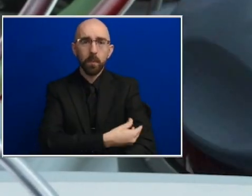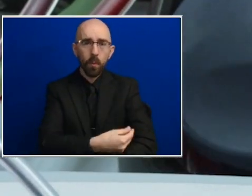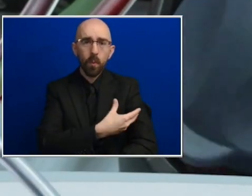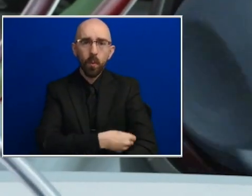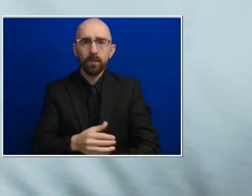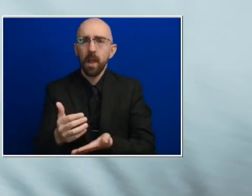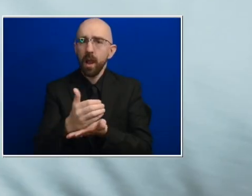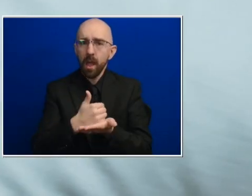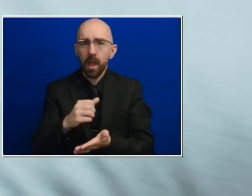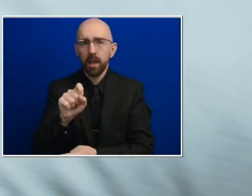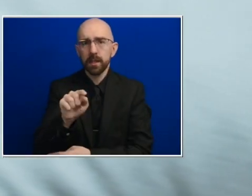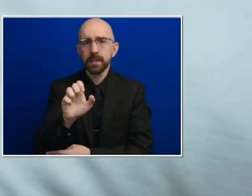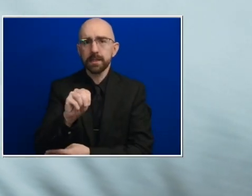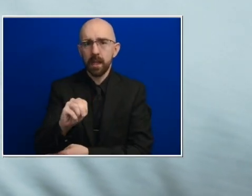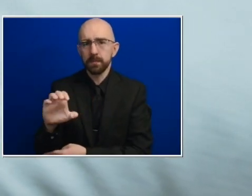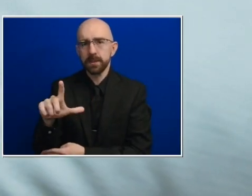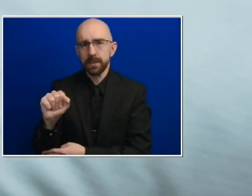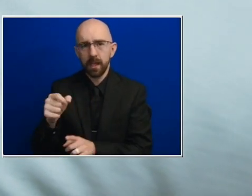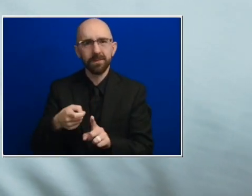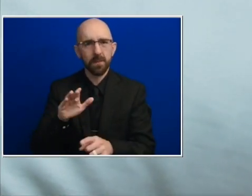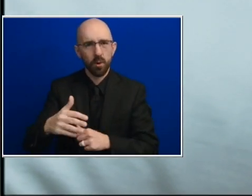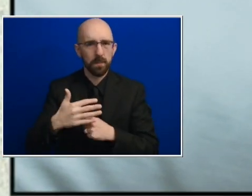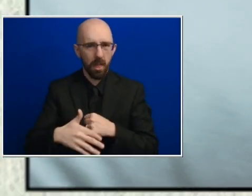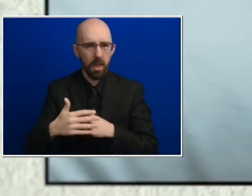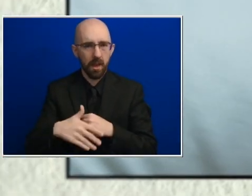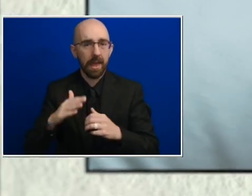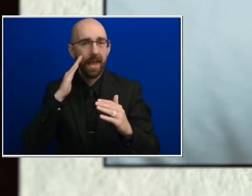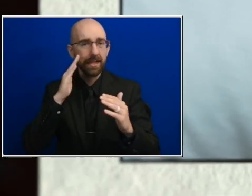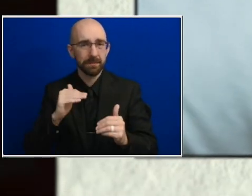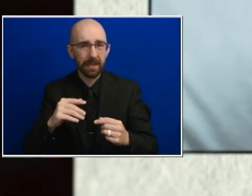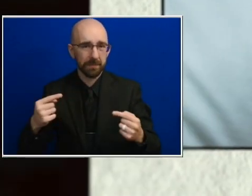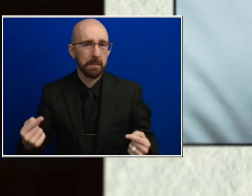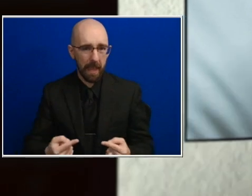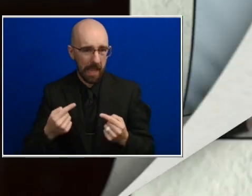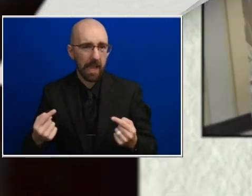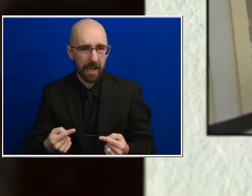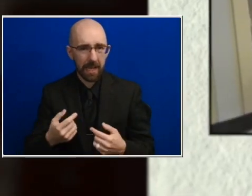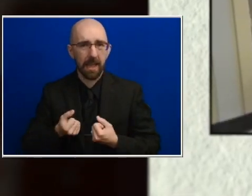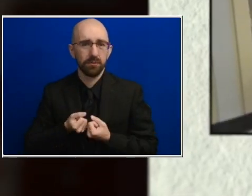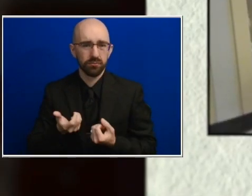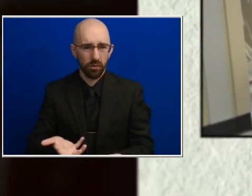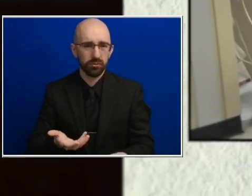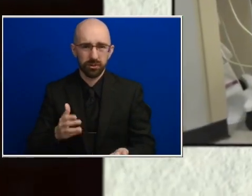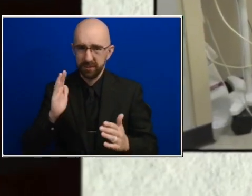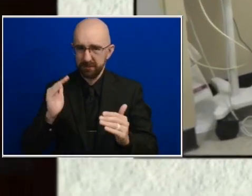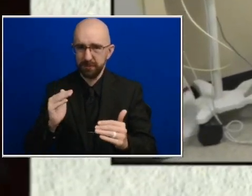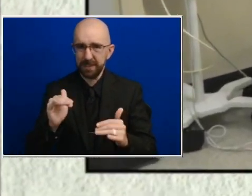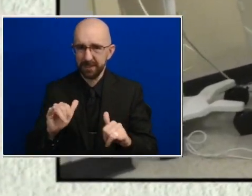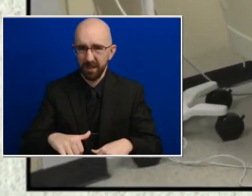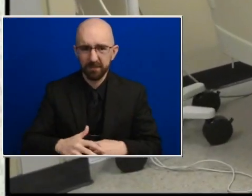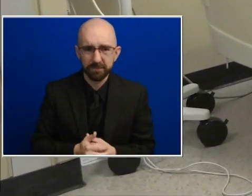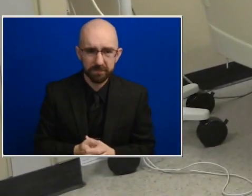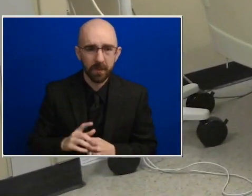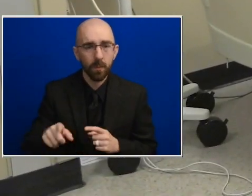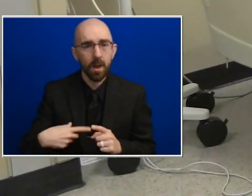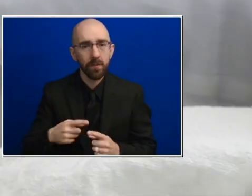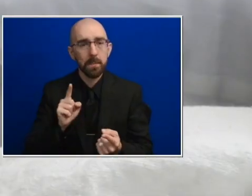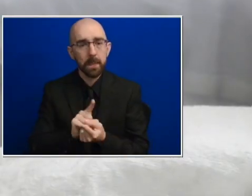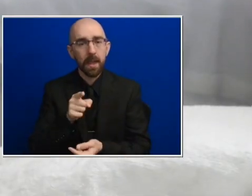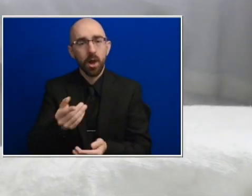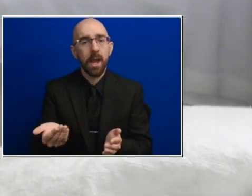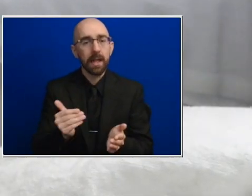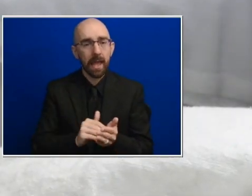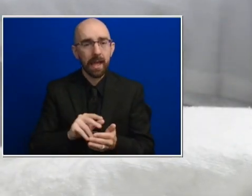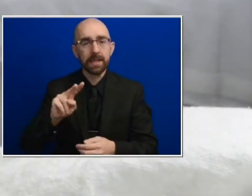from Linda's blood. It's expected to cause intense pain and exhaustion. When we meet Linda again on day 2,